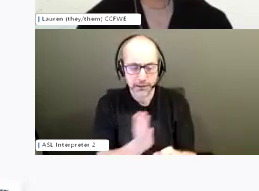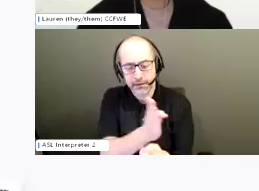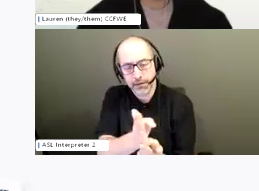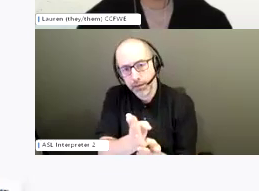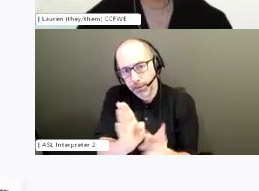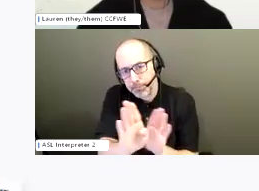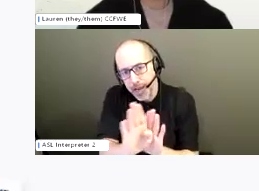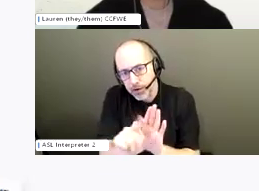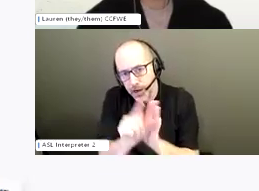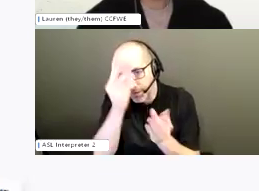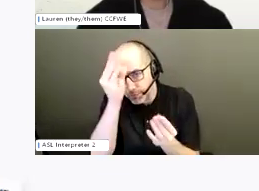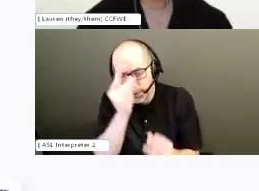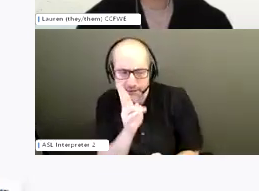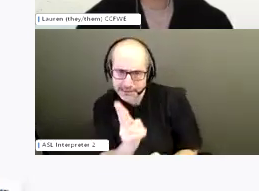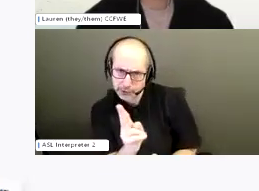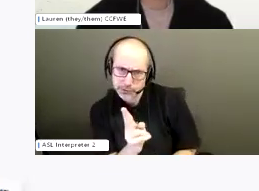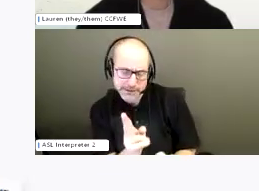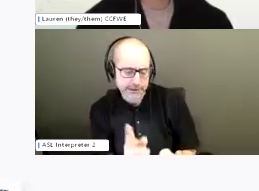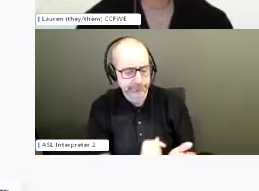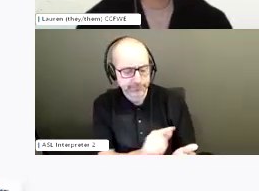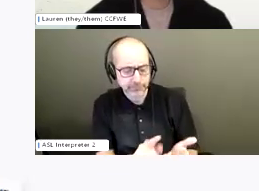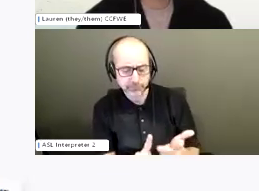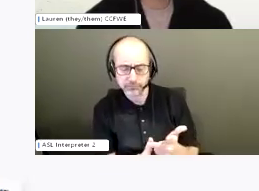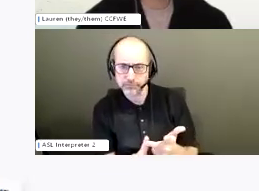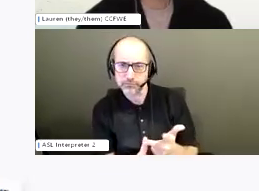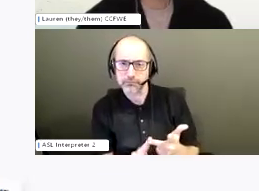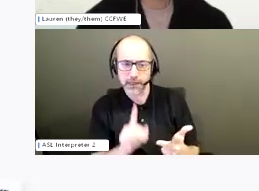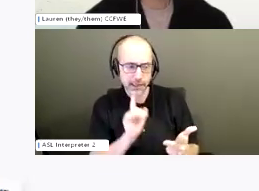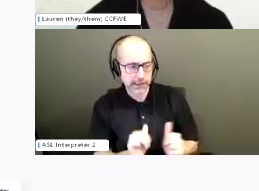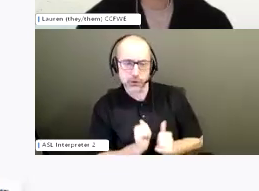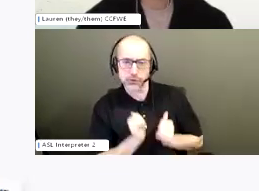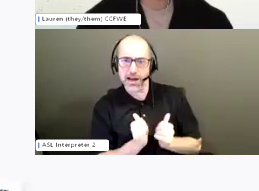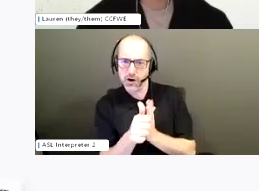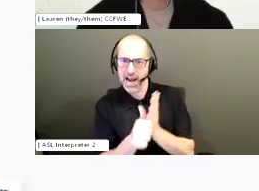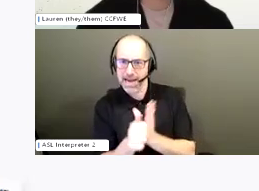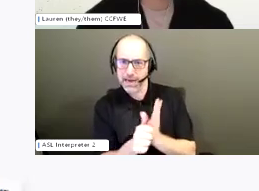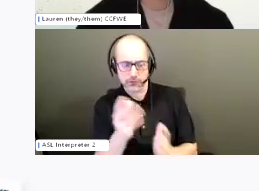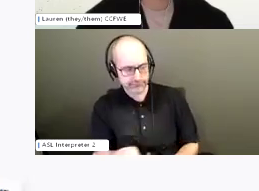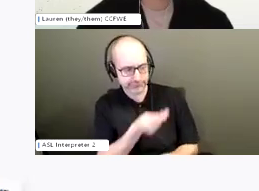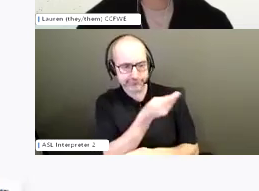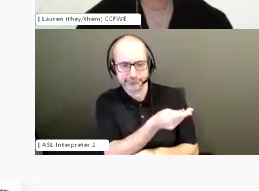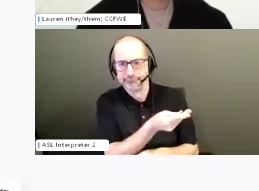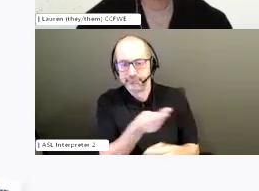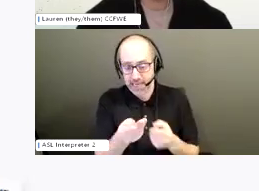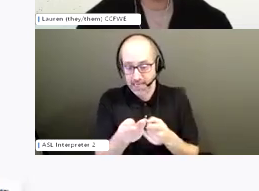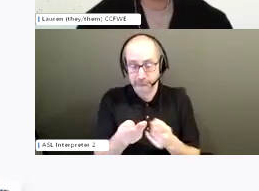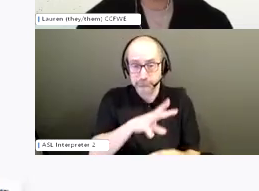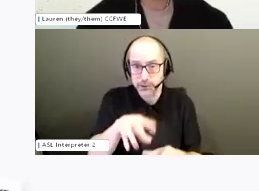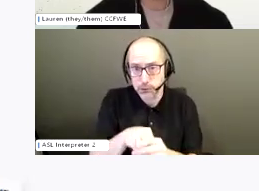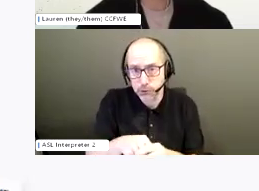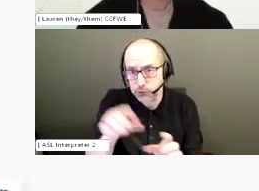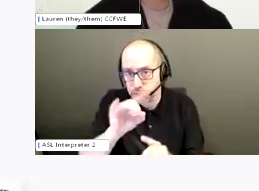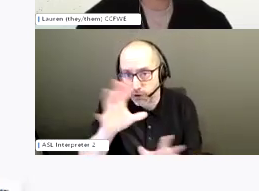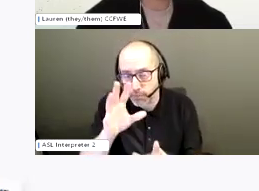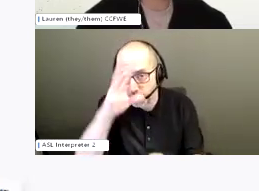providers understand economic abuse, and then also a survivor handout. So that includes simple trauma-informed